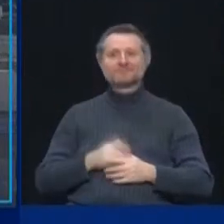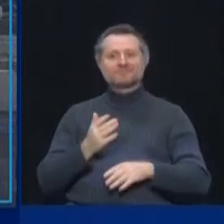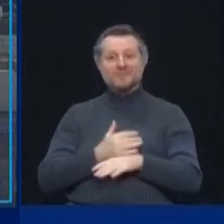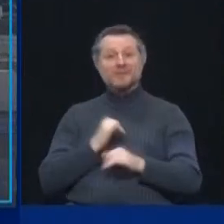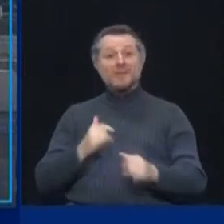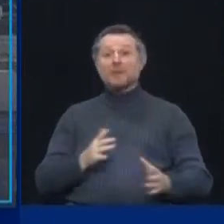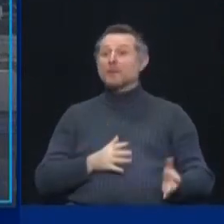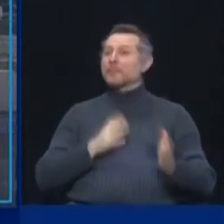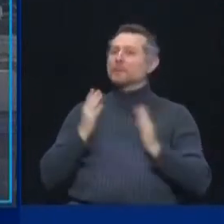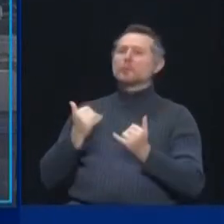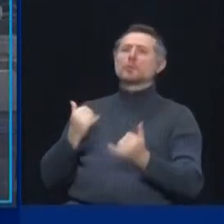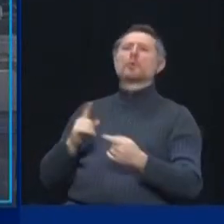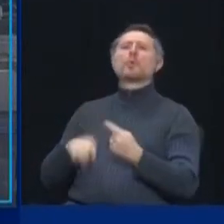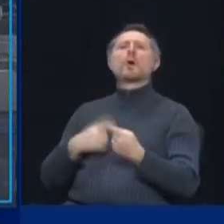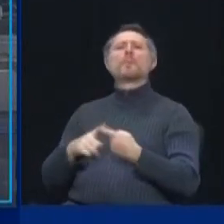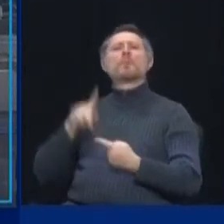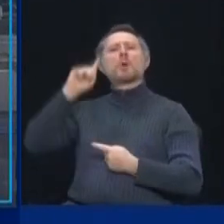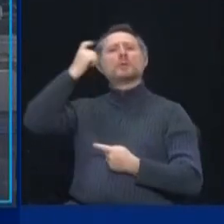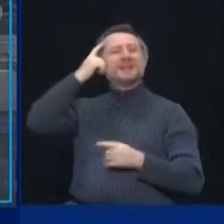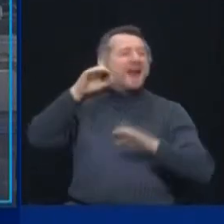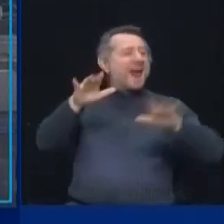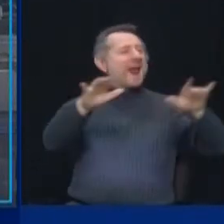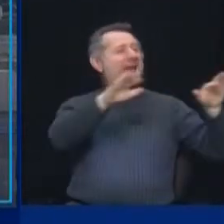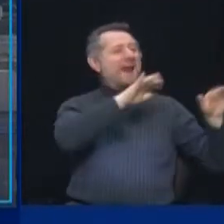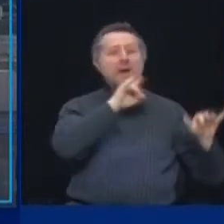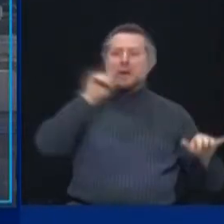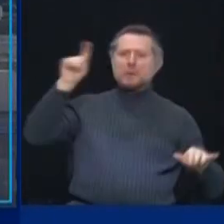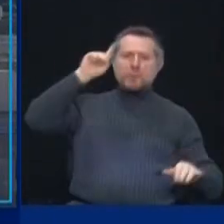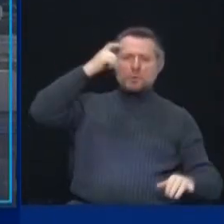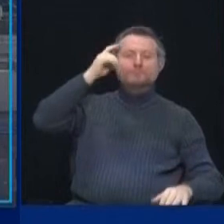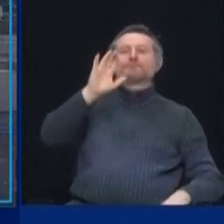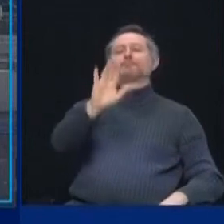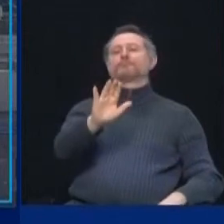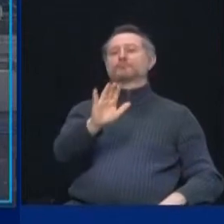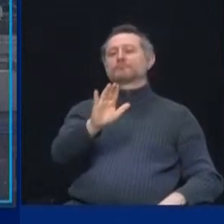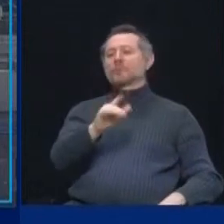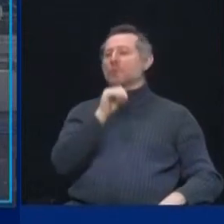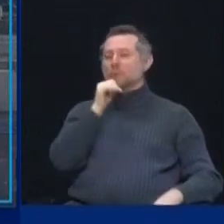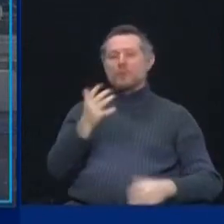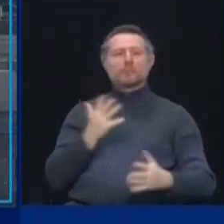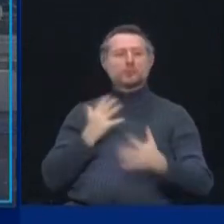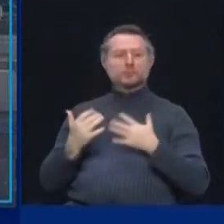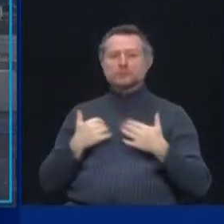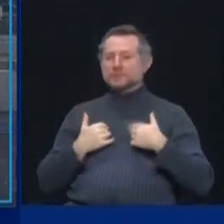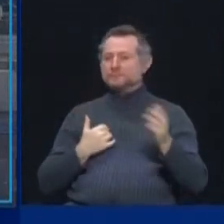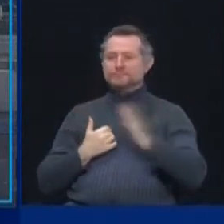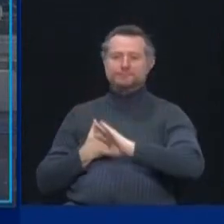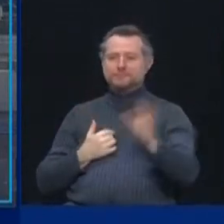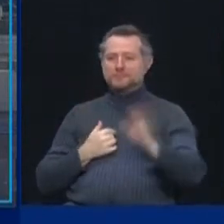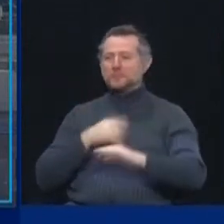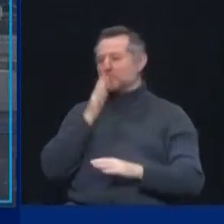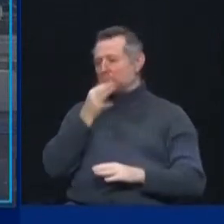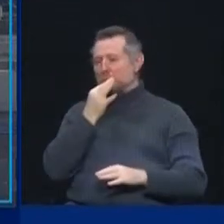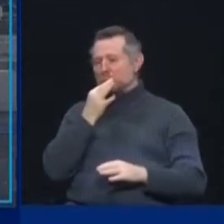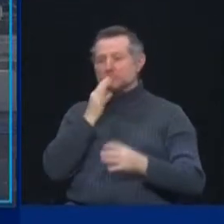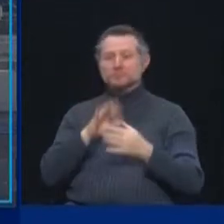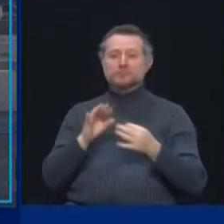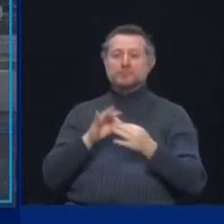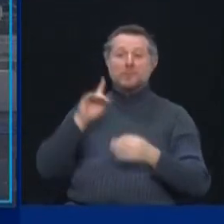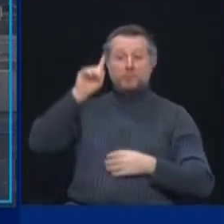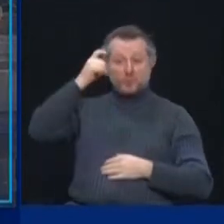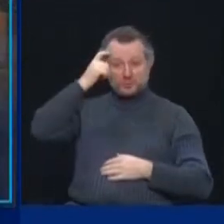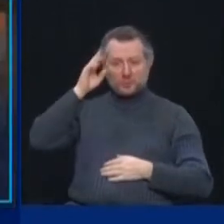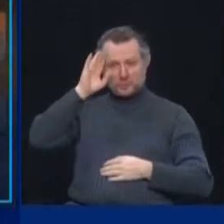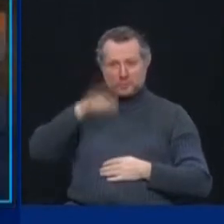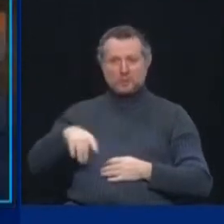about the Bronx, you ask? Don't be so pushy. I was going to get there. I knew I was sitting next to Reuben.